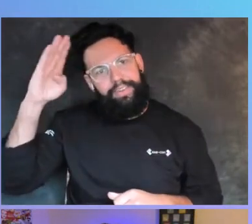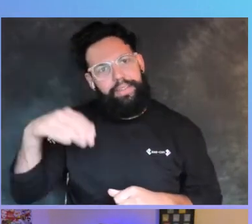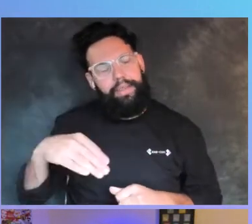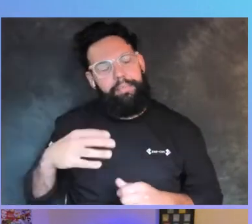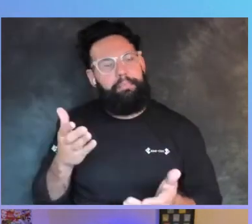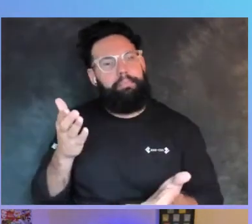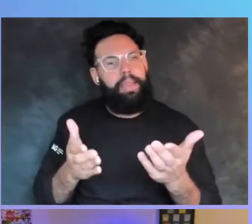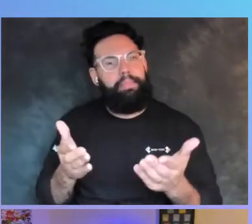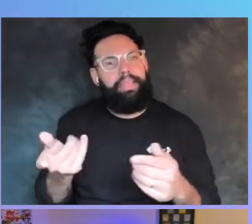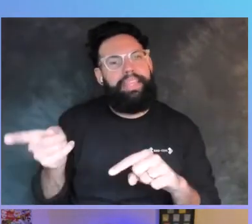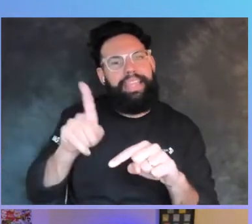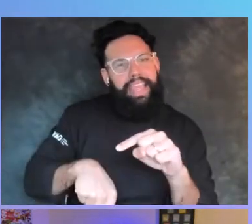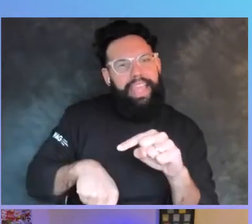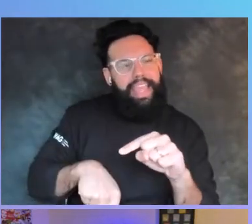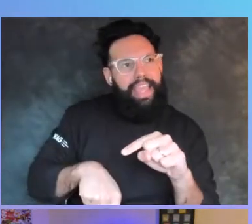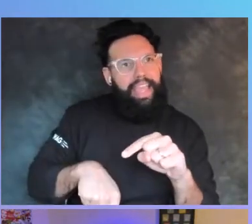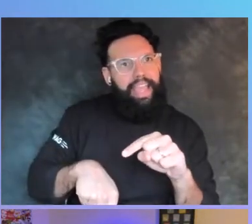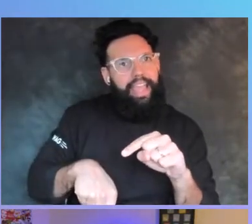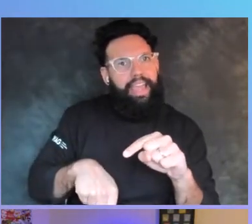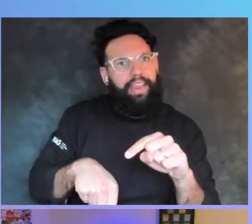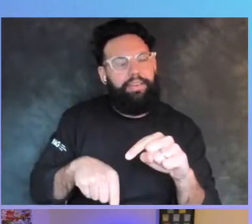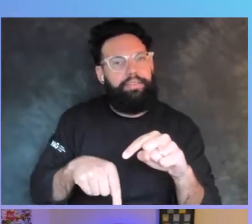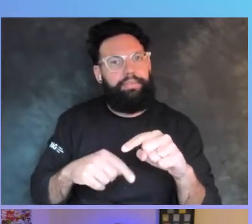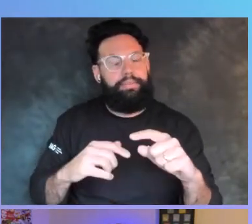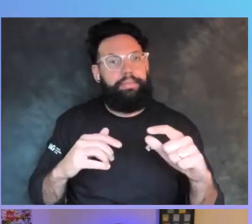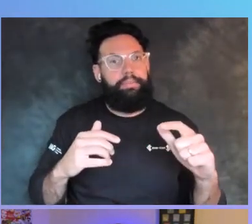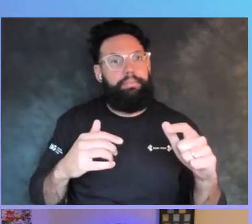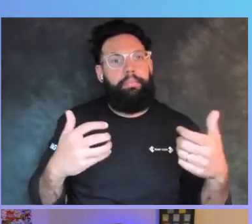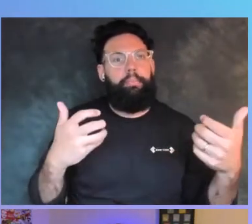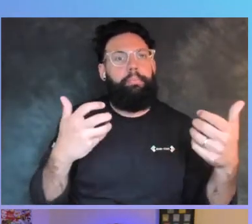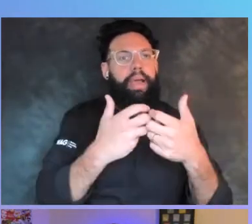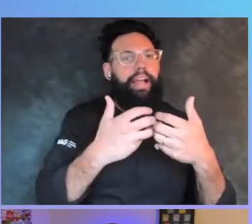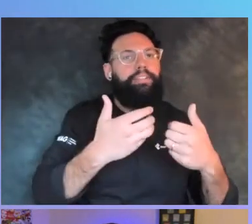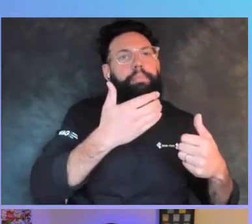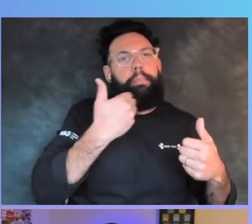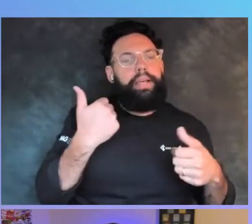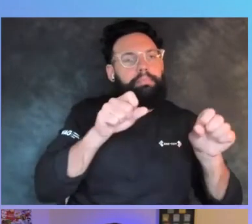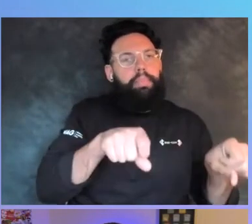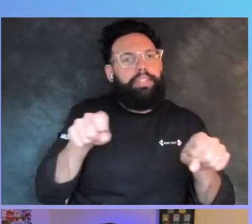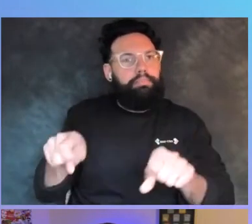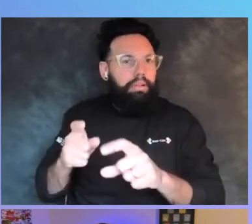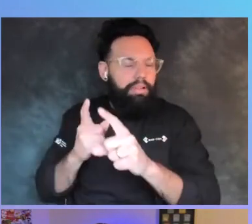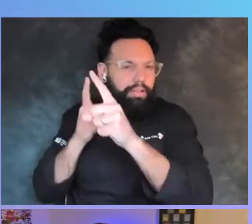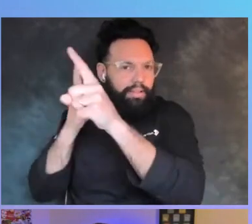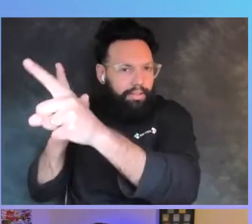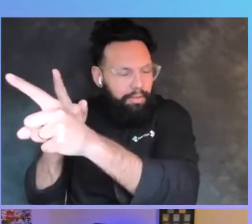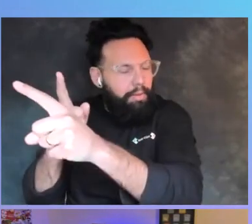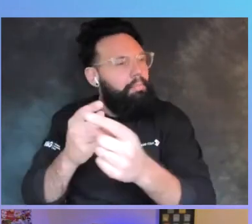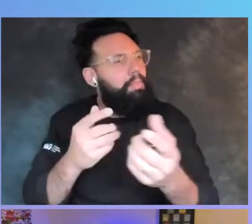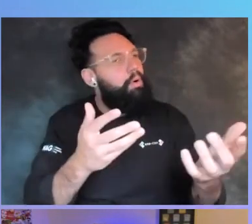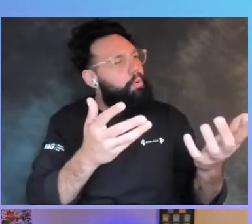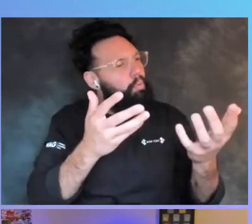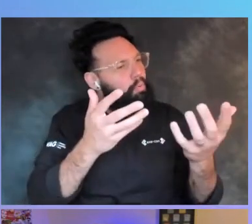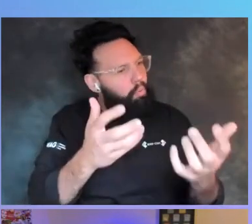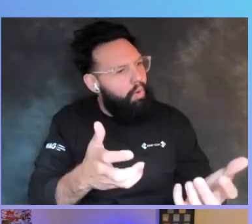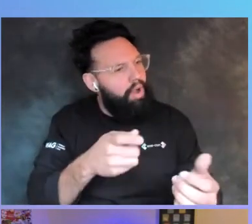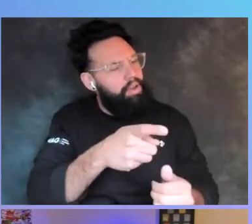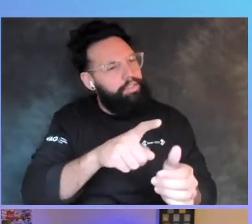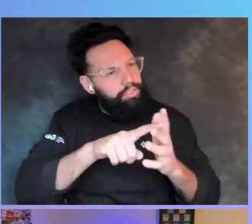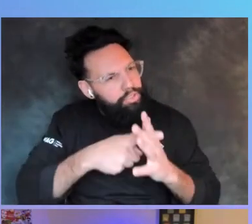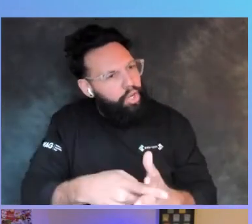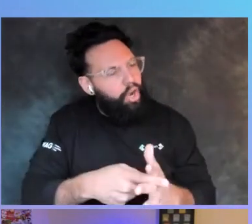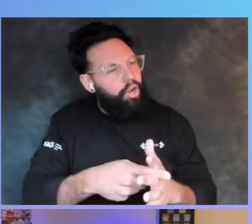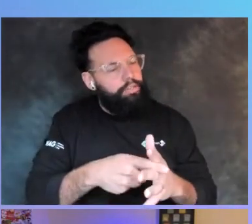practice for coding in every single circumstance, but we want you to start being able to identify where you can start